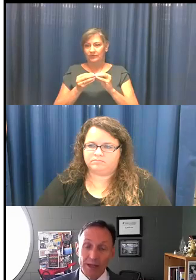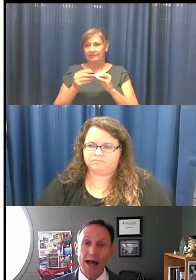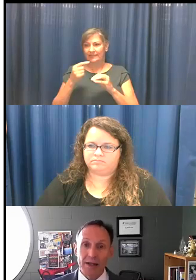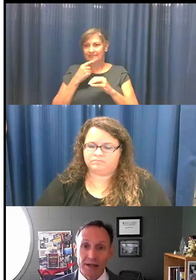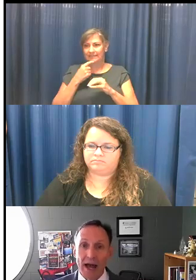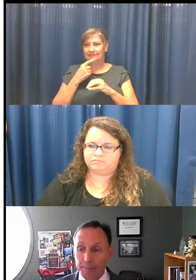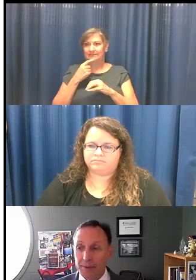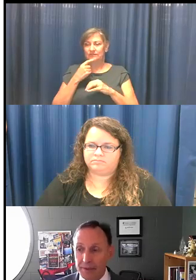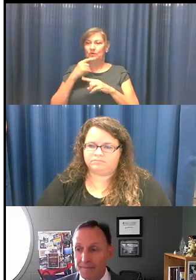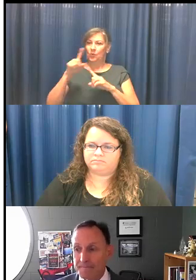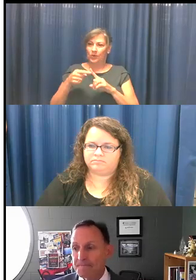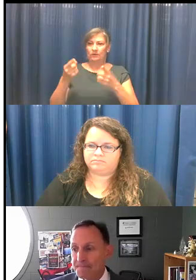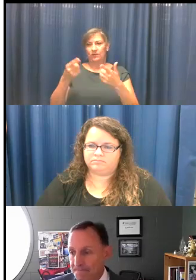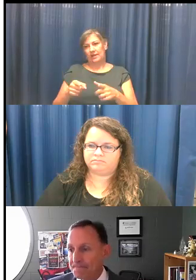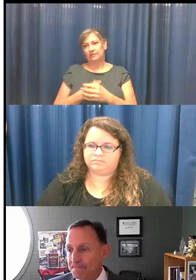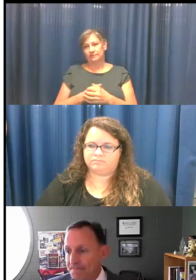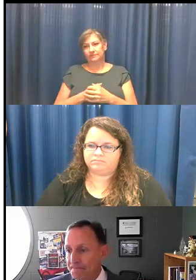says when that could happen.